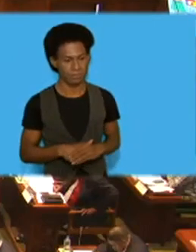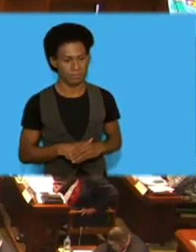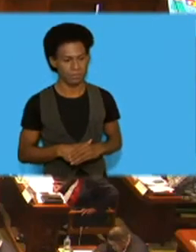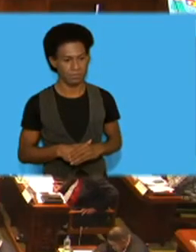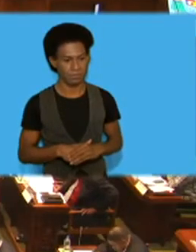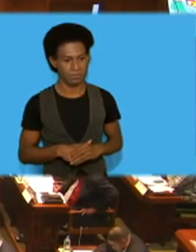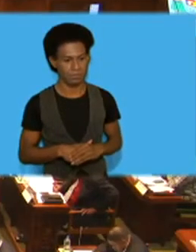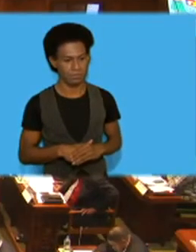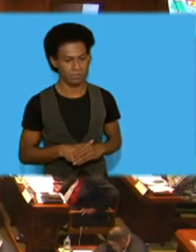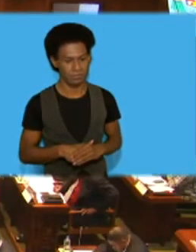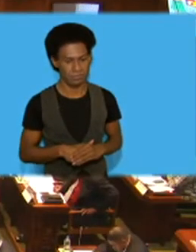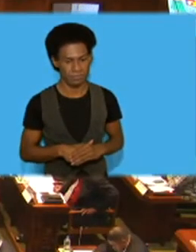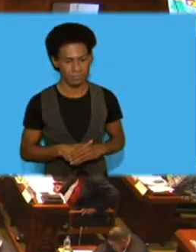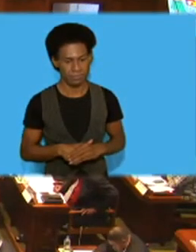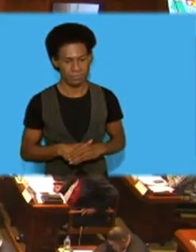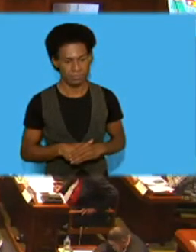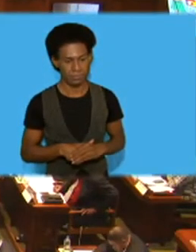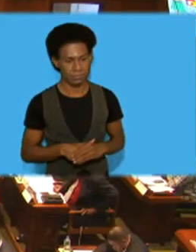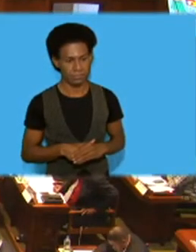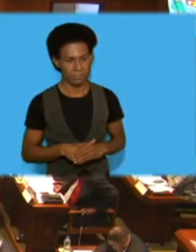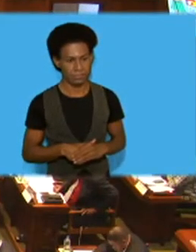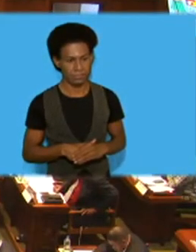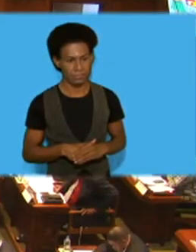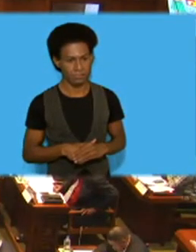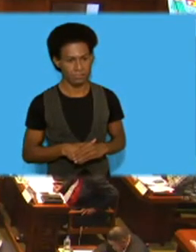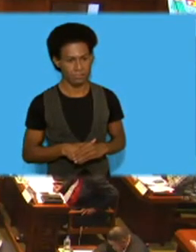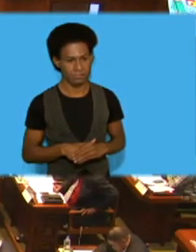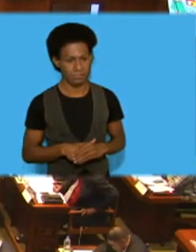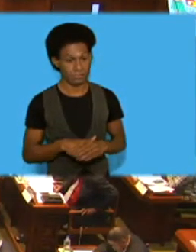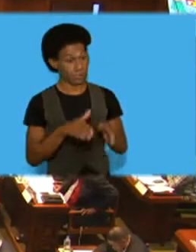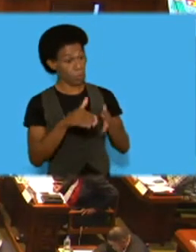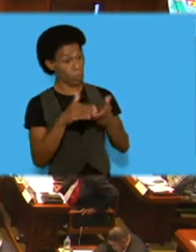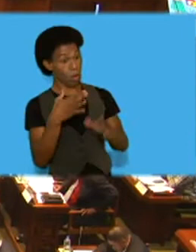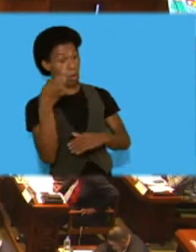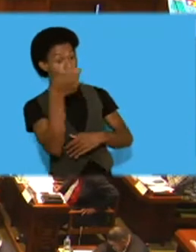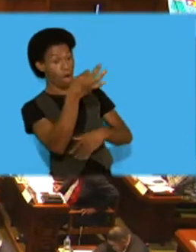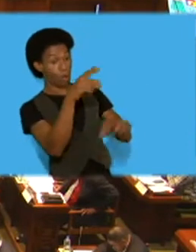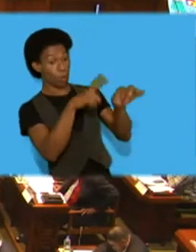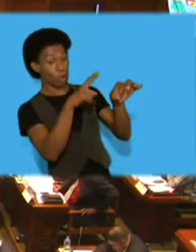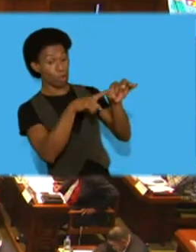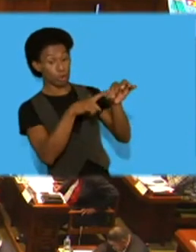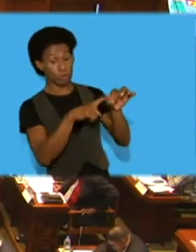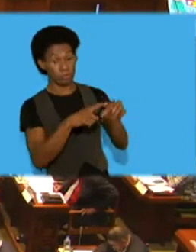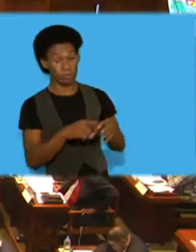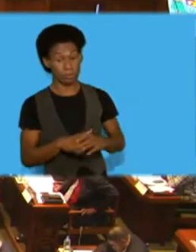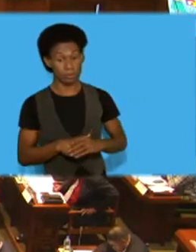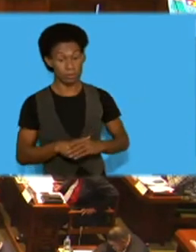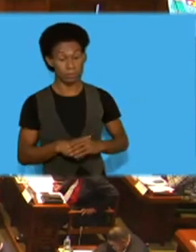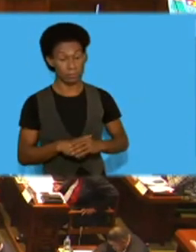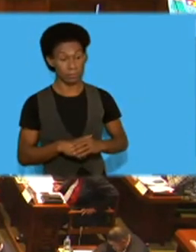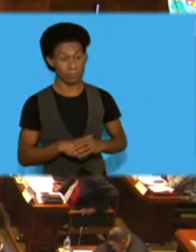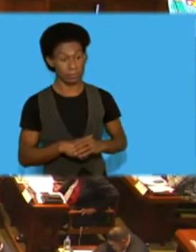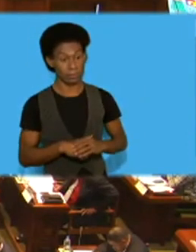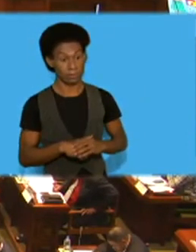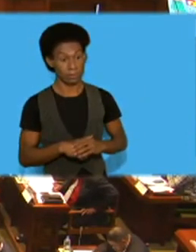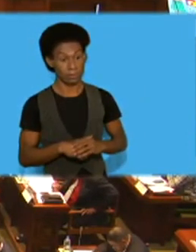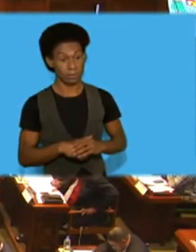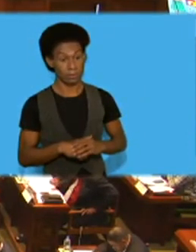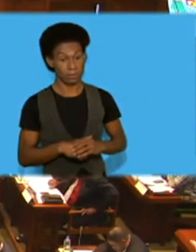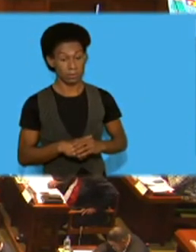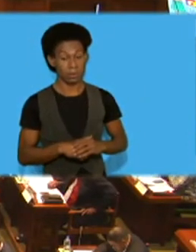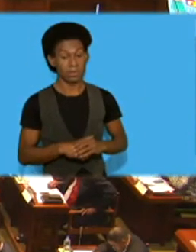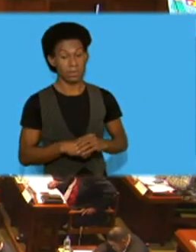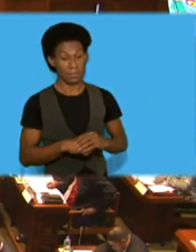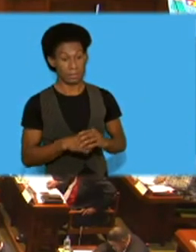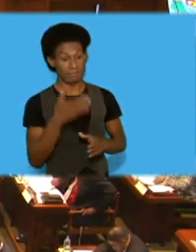Thank you, Madam Speaker. Madam Speaker, I rise to ask question 142/2017 under my name and is directed to Minister for Education, Heritage